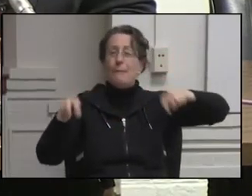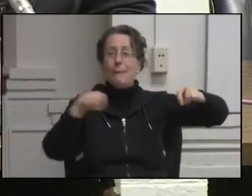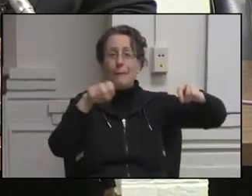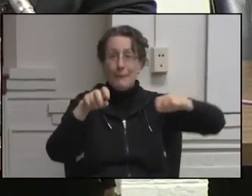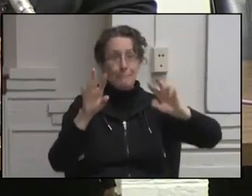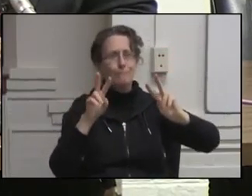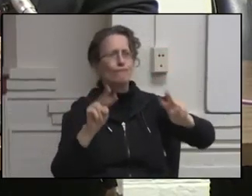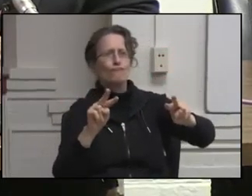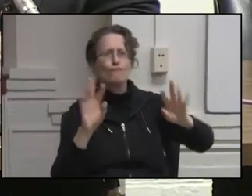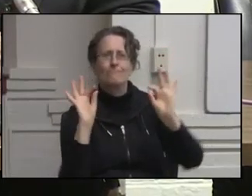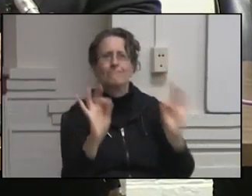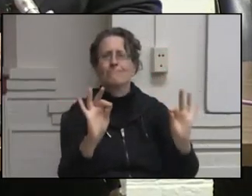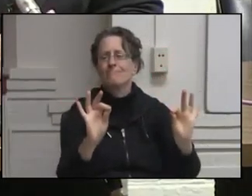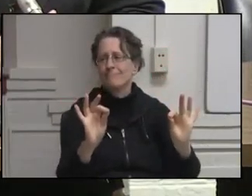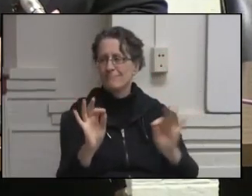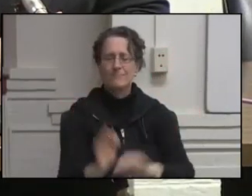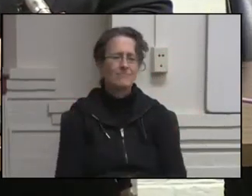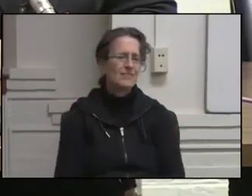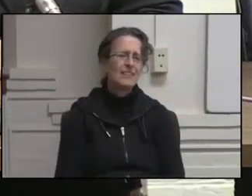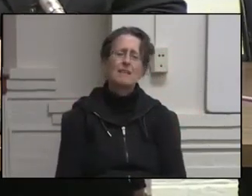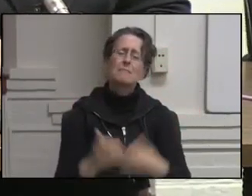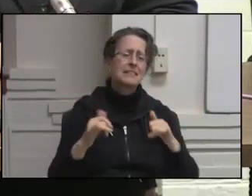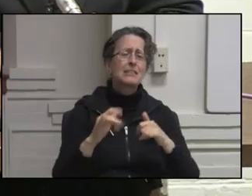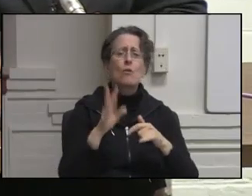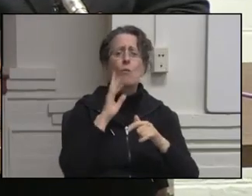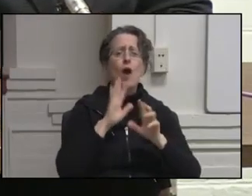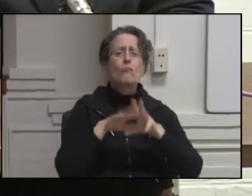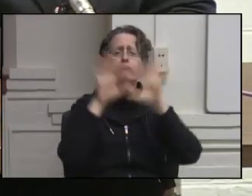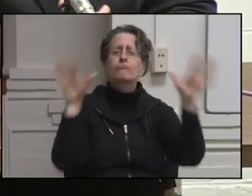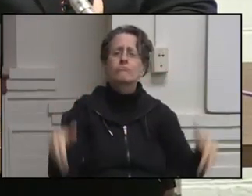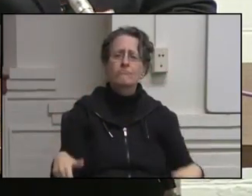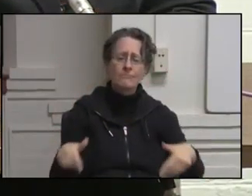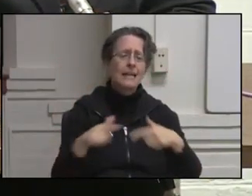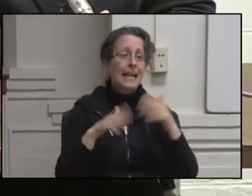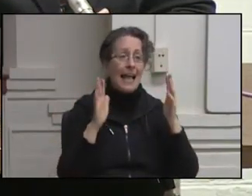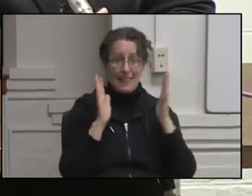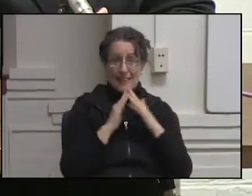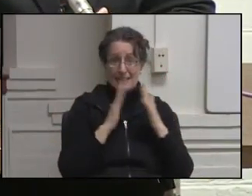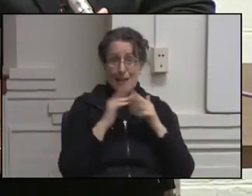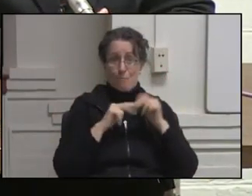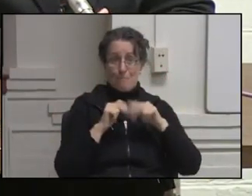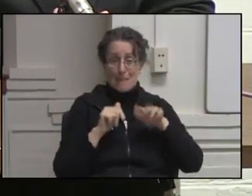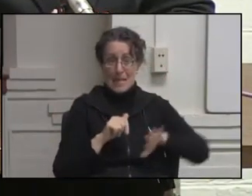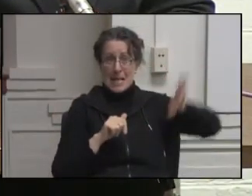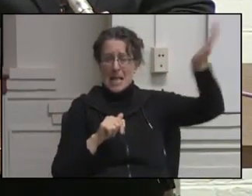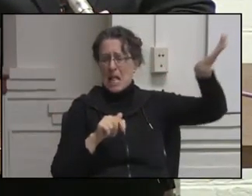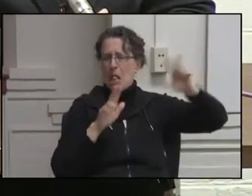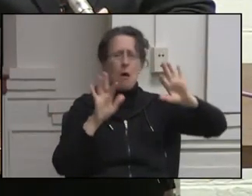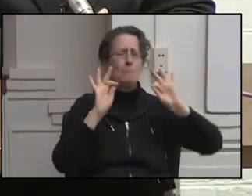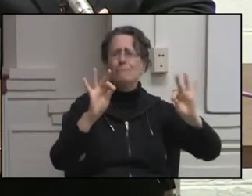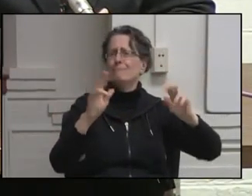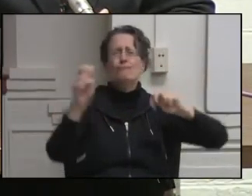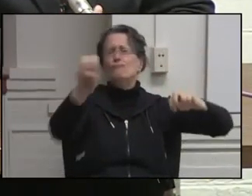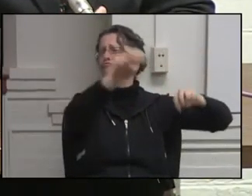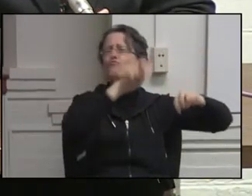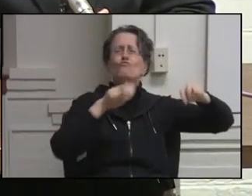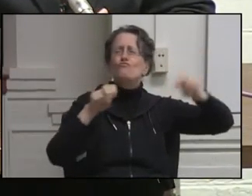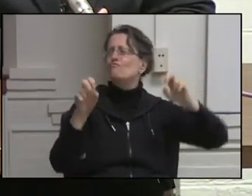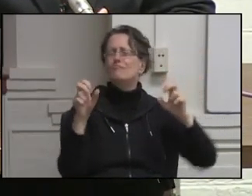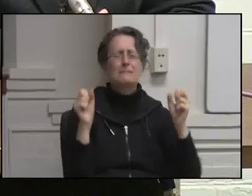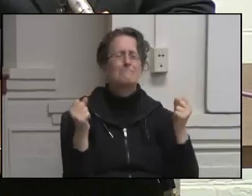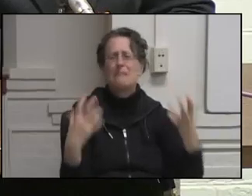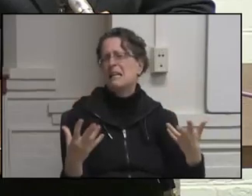plenty of visibility between Wells Fountain area and the municipal hill. It will be coming up this way and then turning,